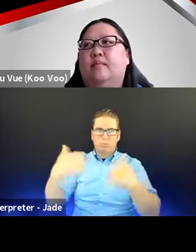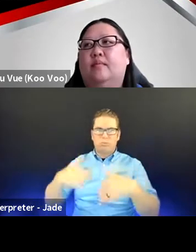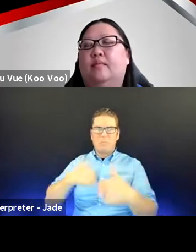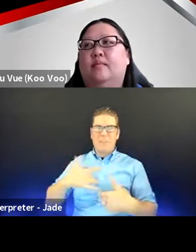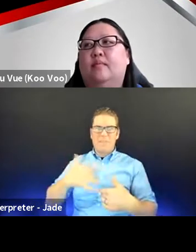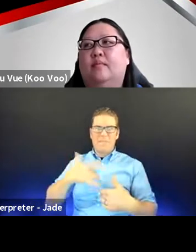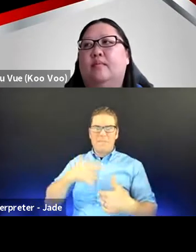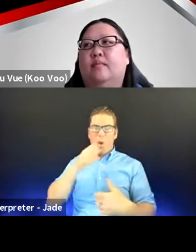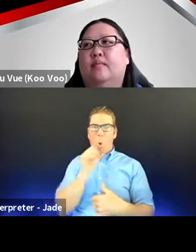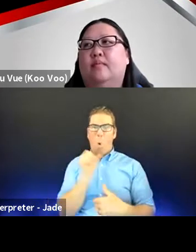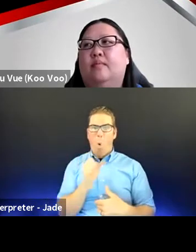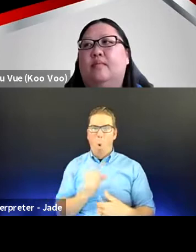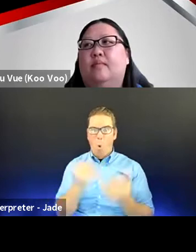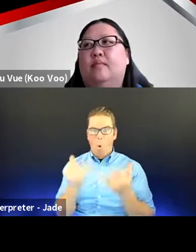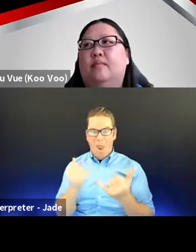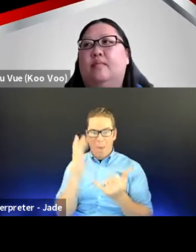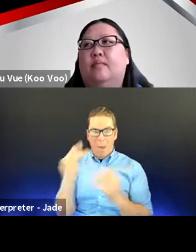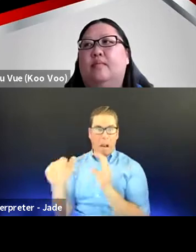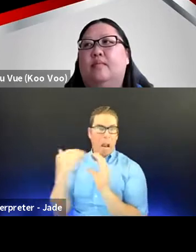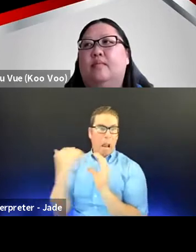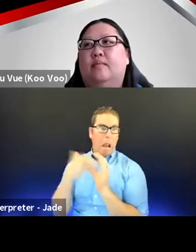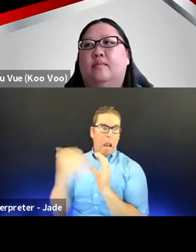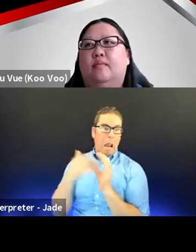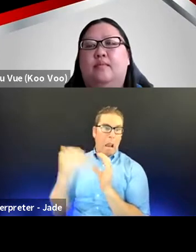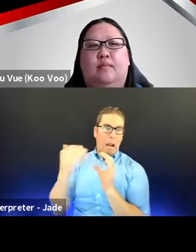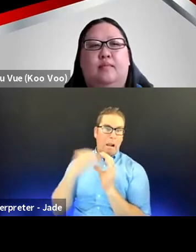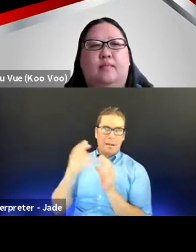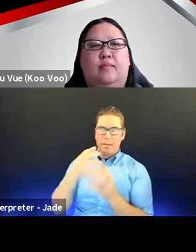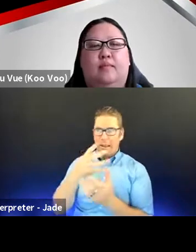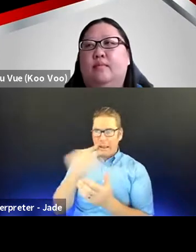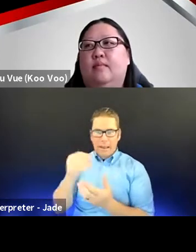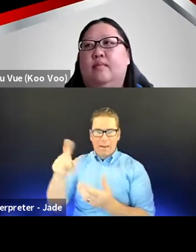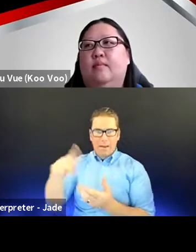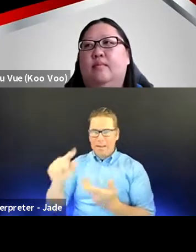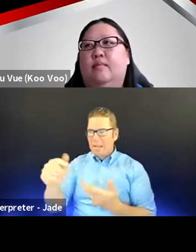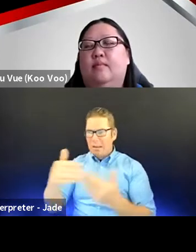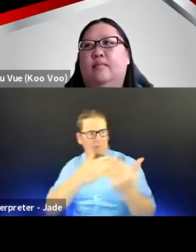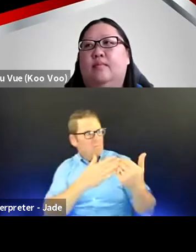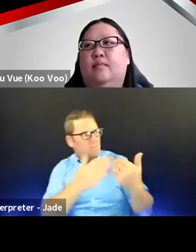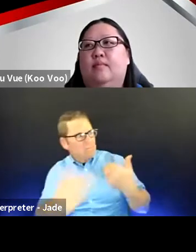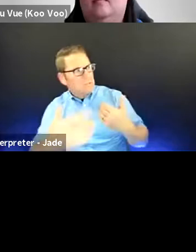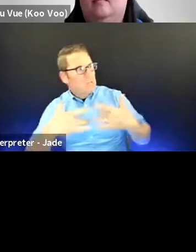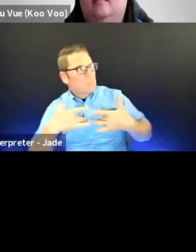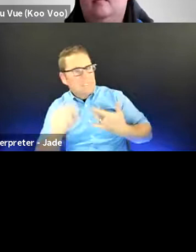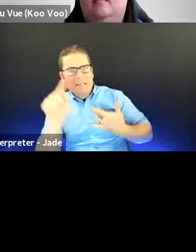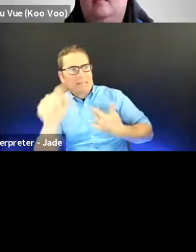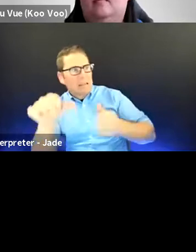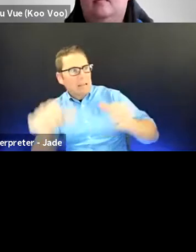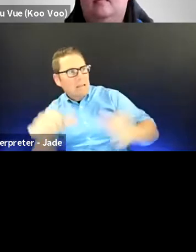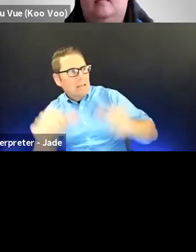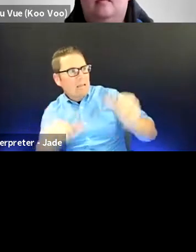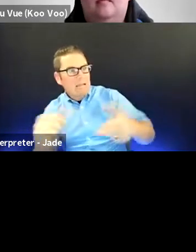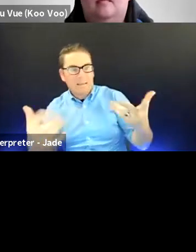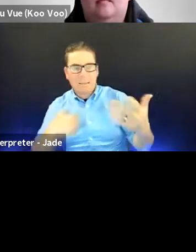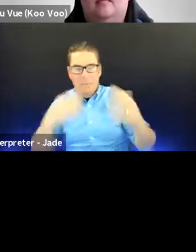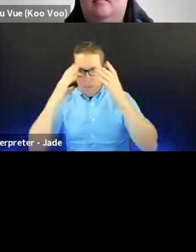emails and all the, some of these uncertainty that we're living in. So that's where I came from. And I'll probably share